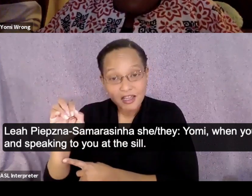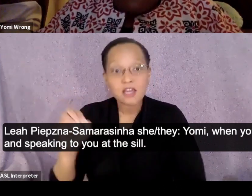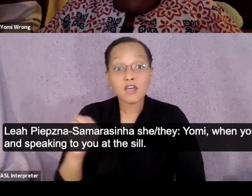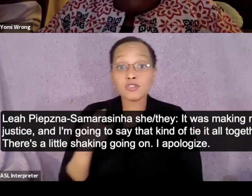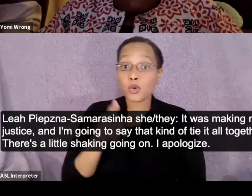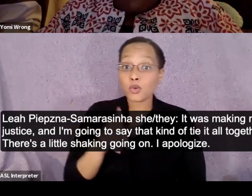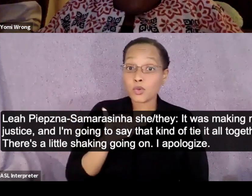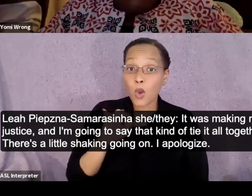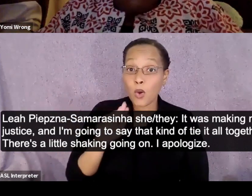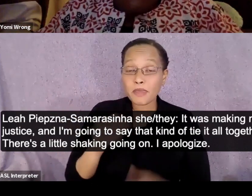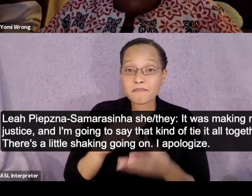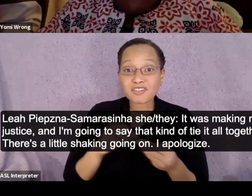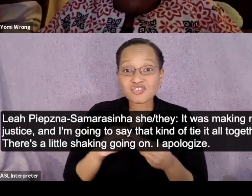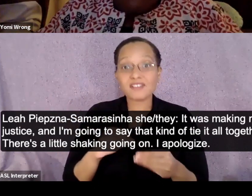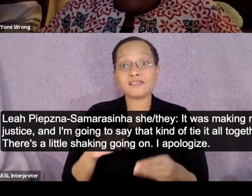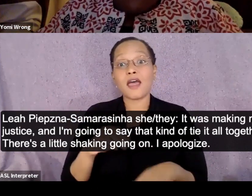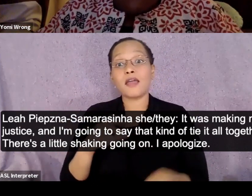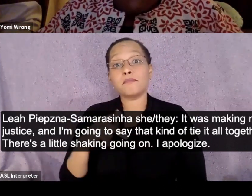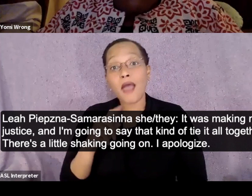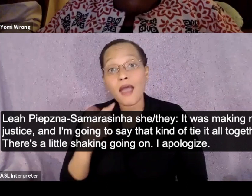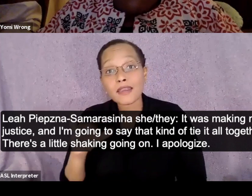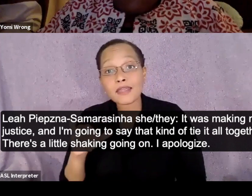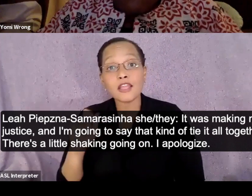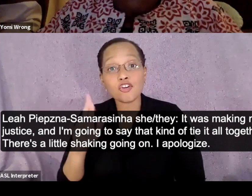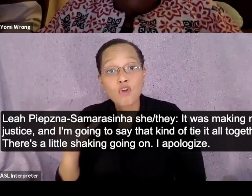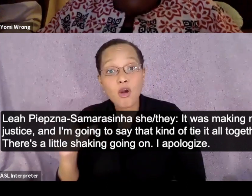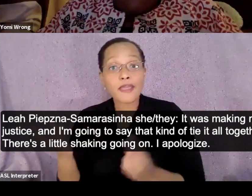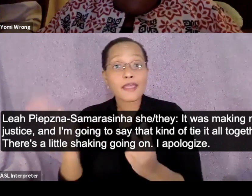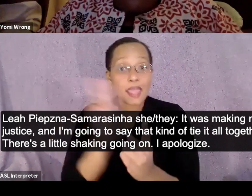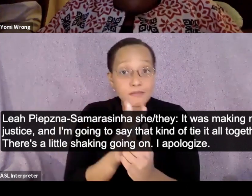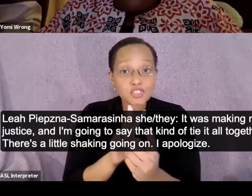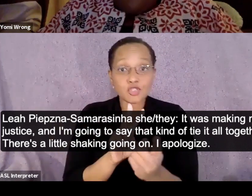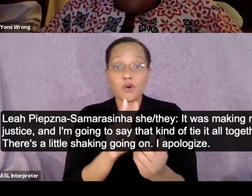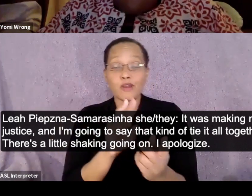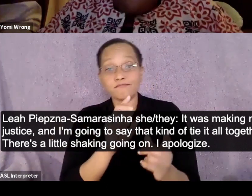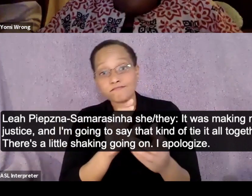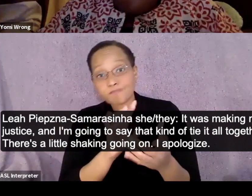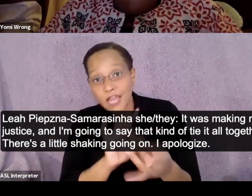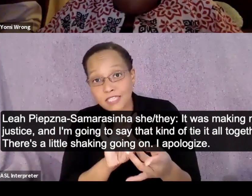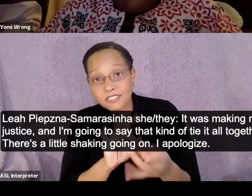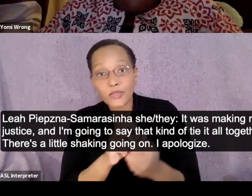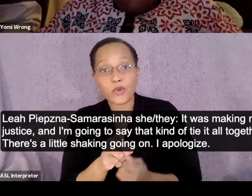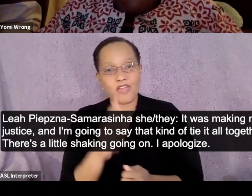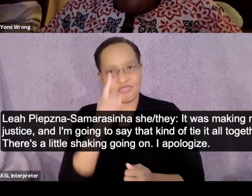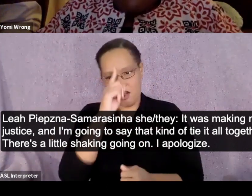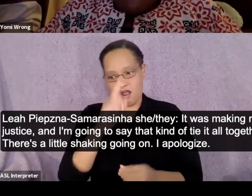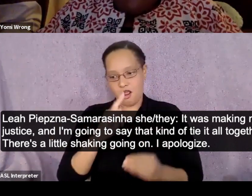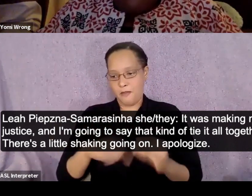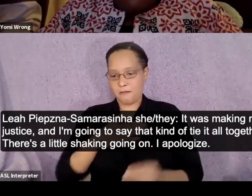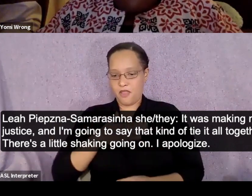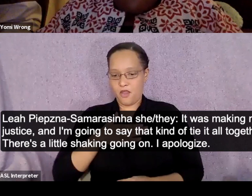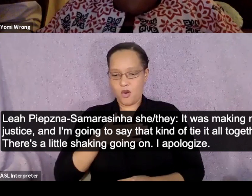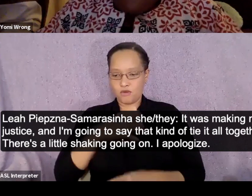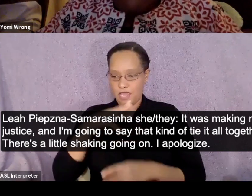SIL, it was making me think a little bit about just my entry points into disability justice. And so I'm going to say that and kind of tie it all